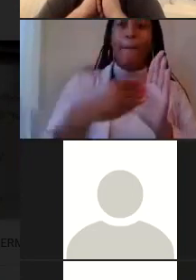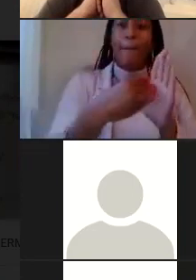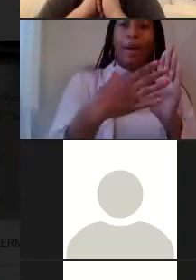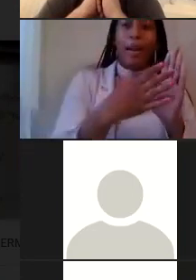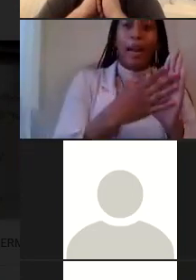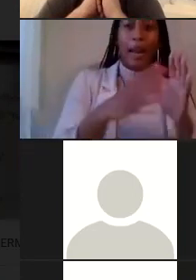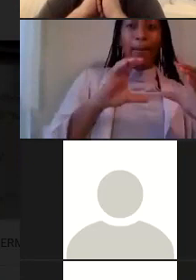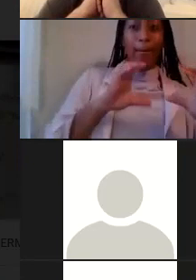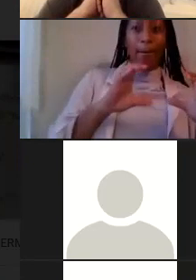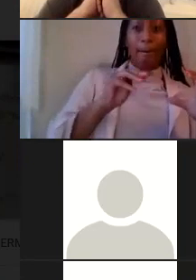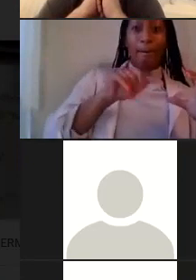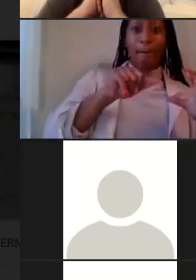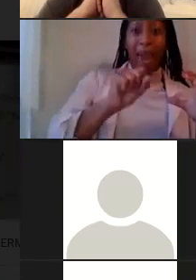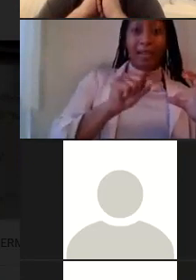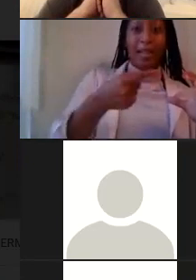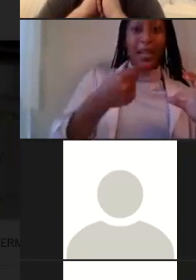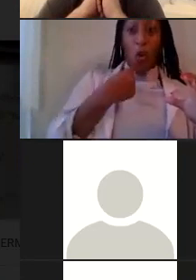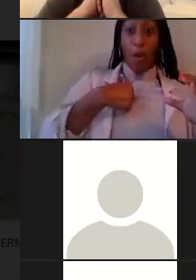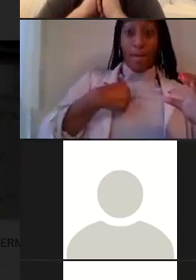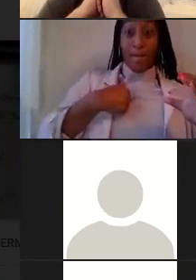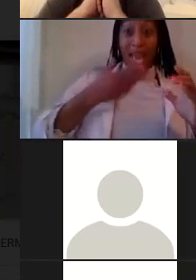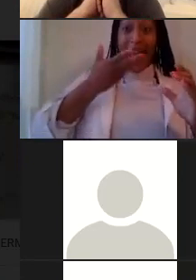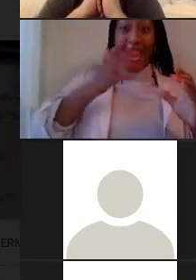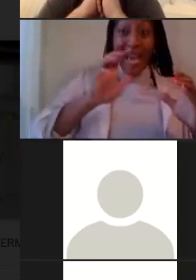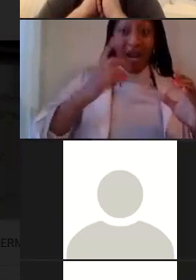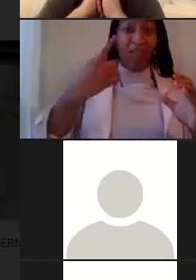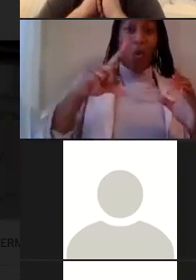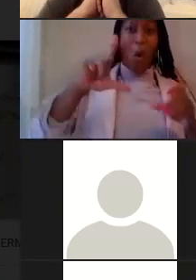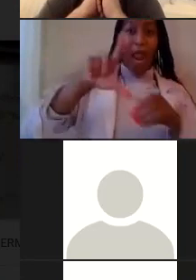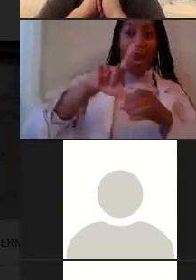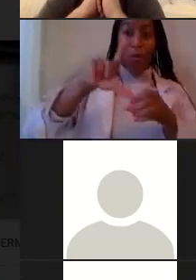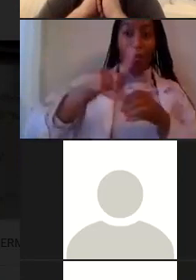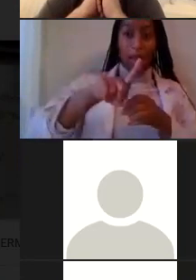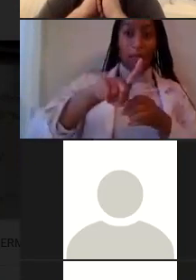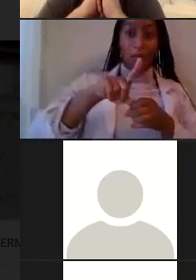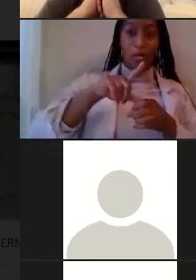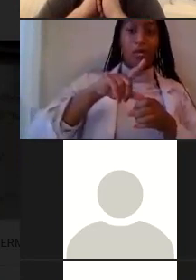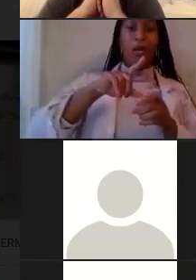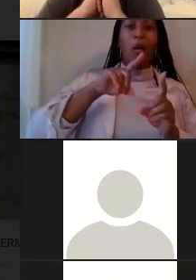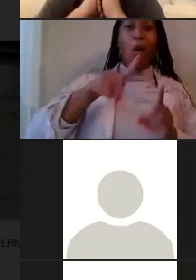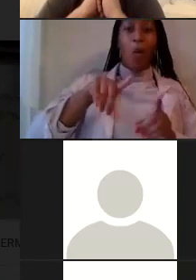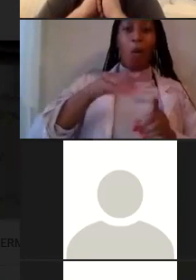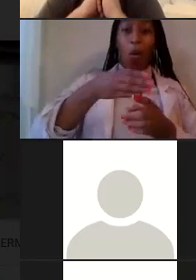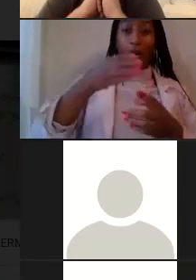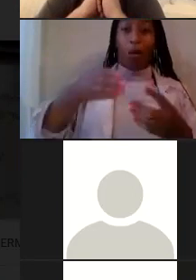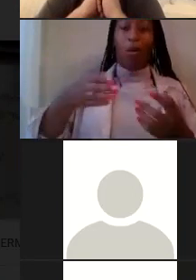liquid water. And I'm dropping the temperature by 100